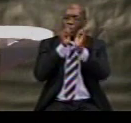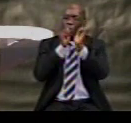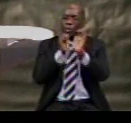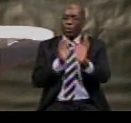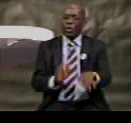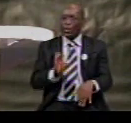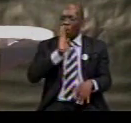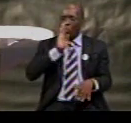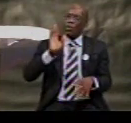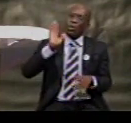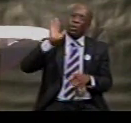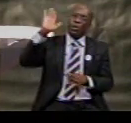in Jesus' name.